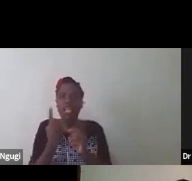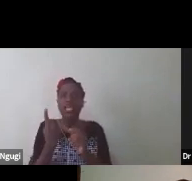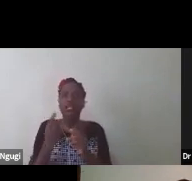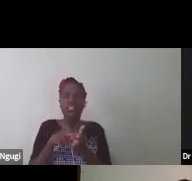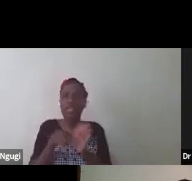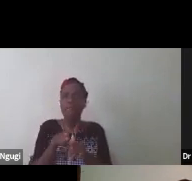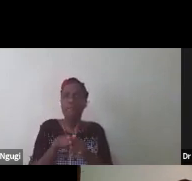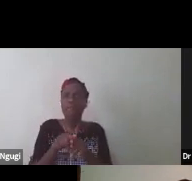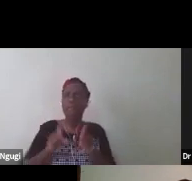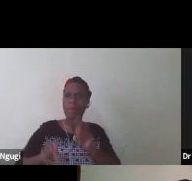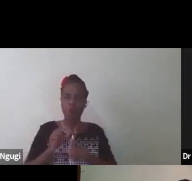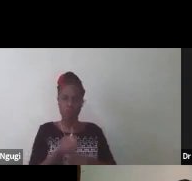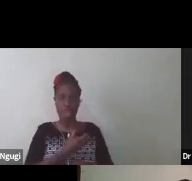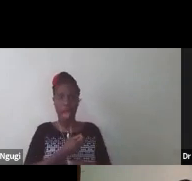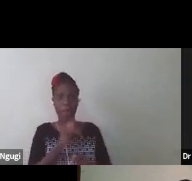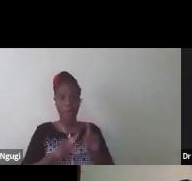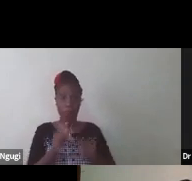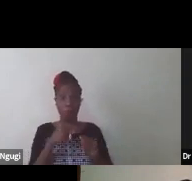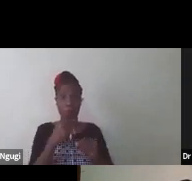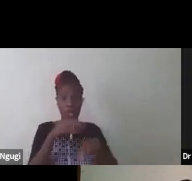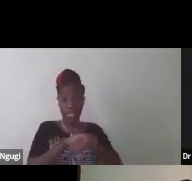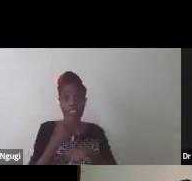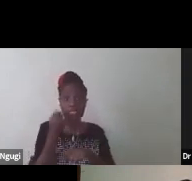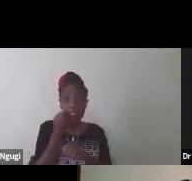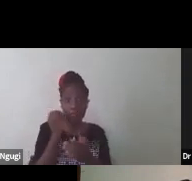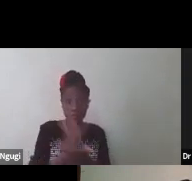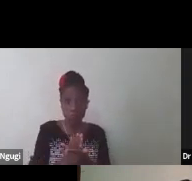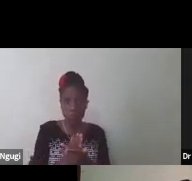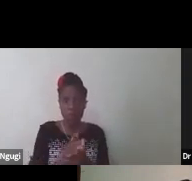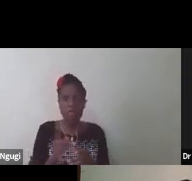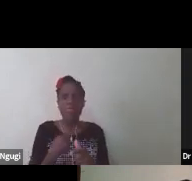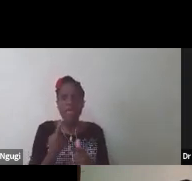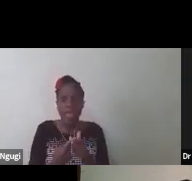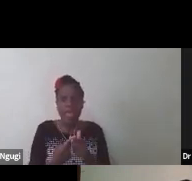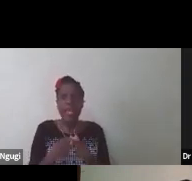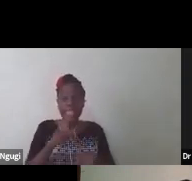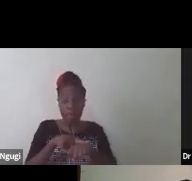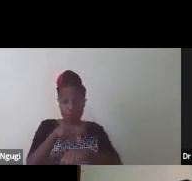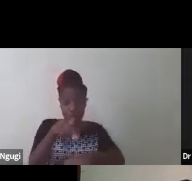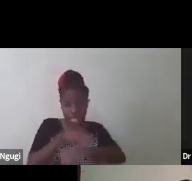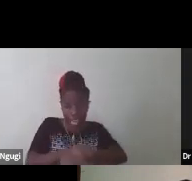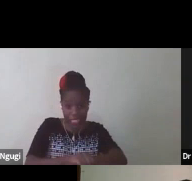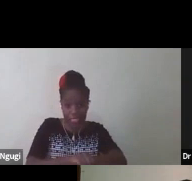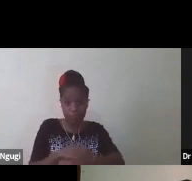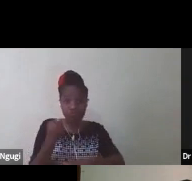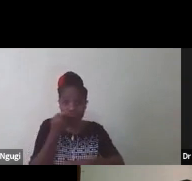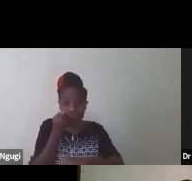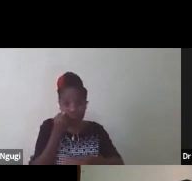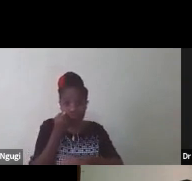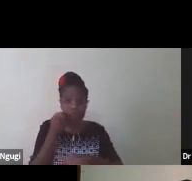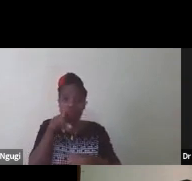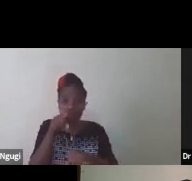among the people in the society, then they tend to say that is a person who has been diagnosed with COVID. That's a person who could recover. That's